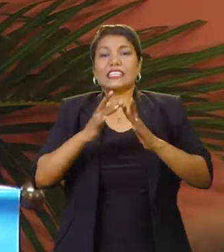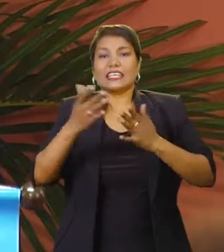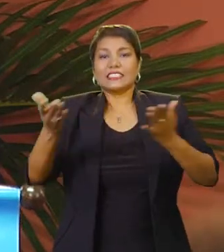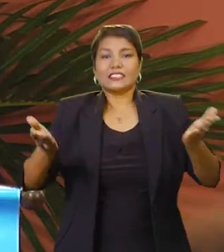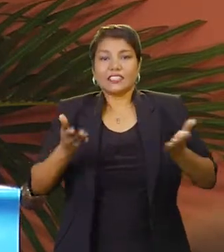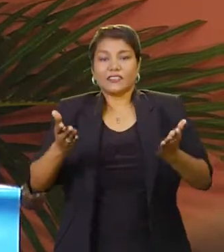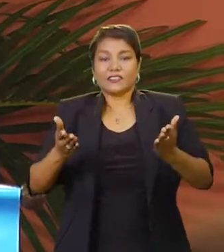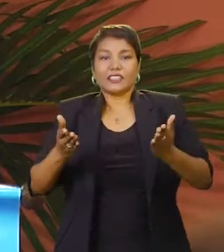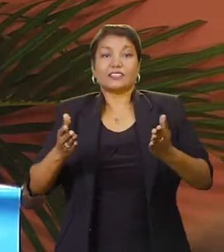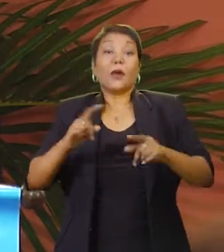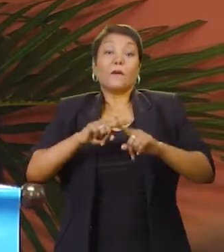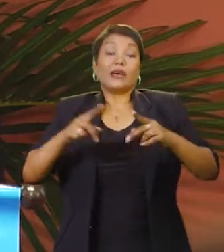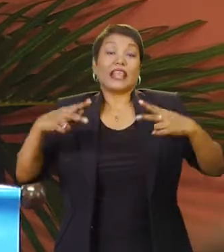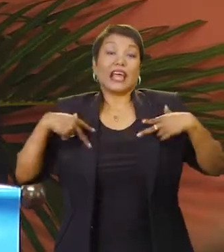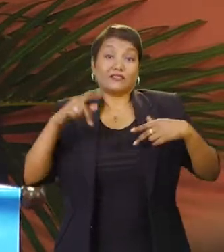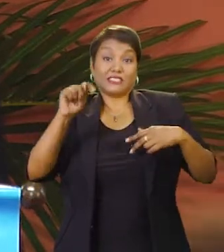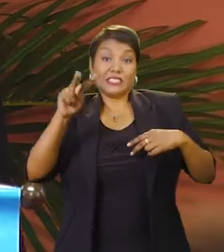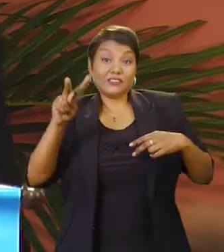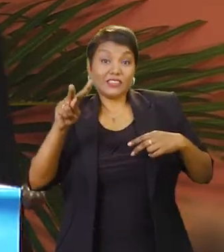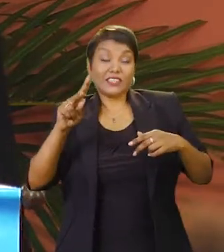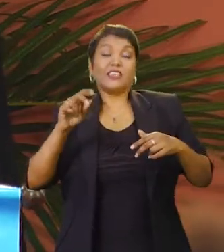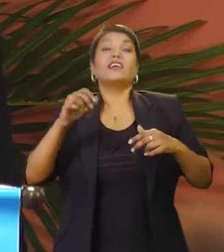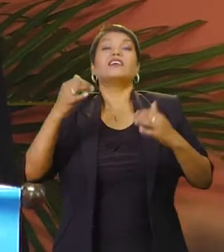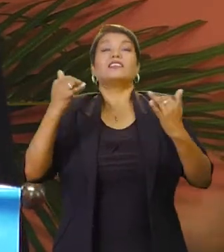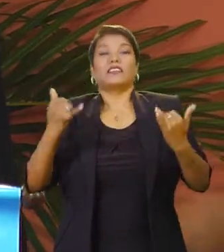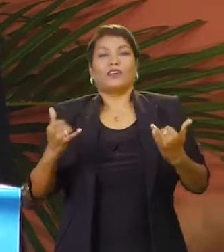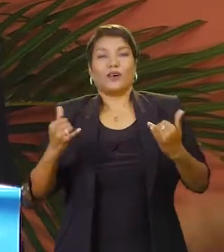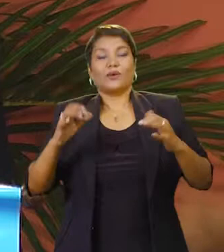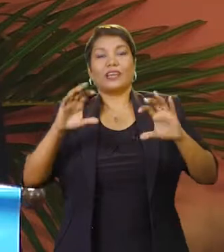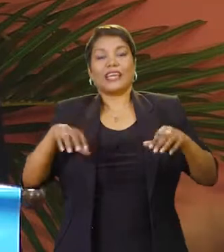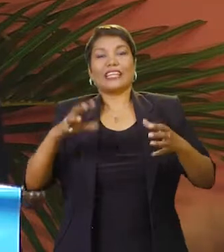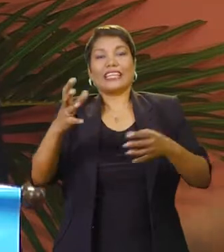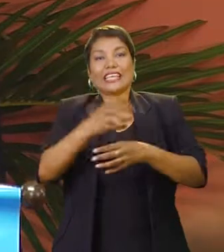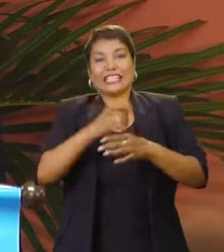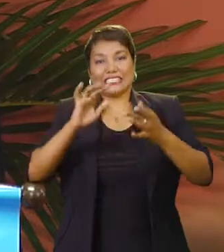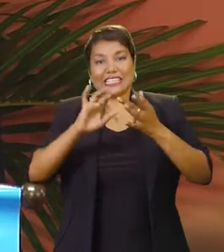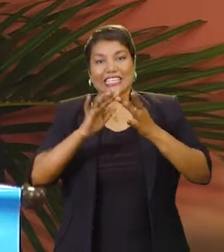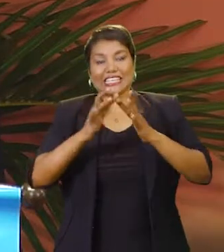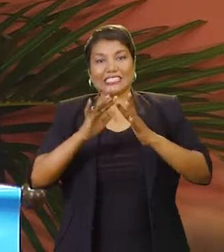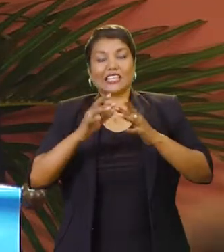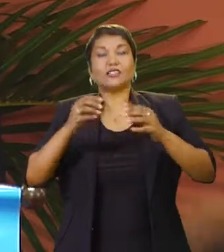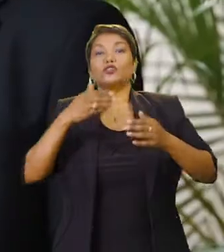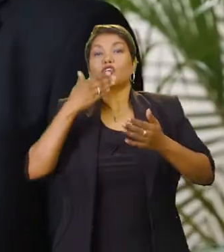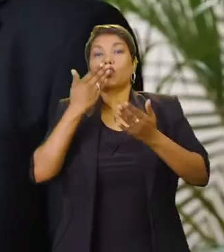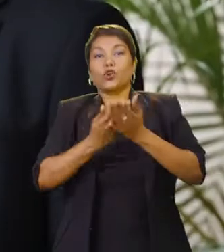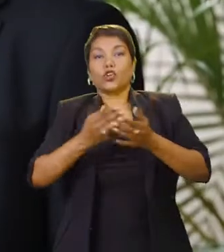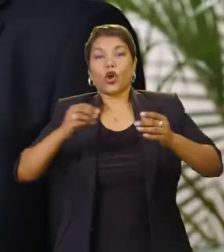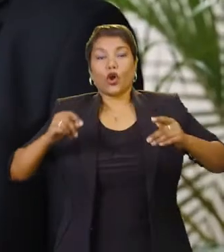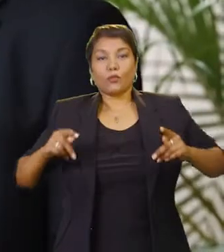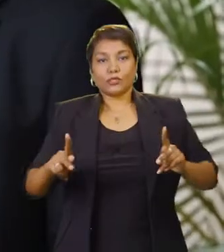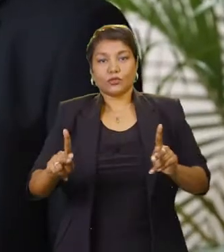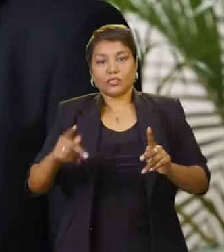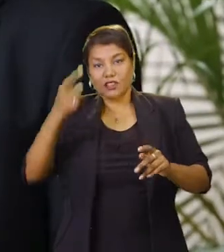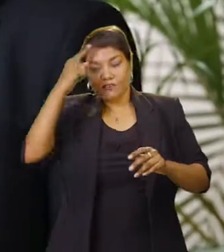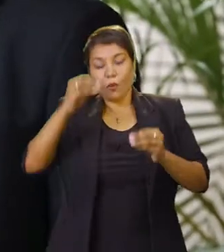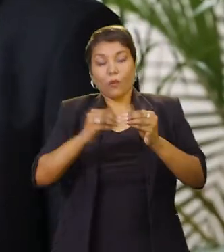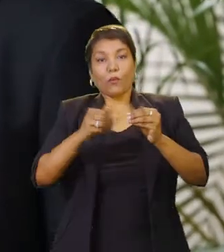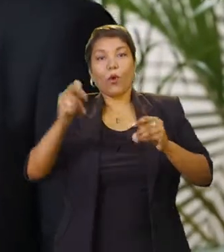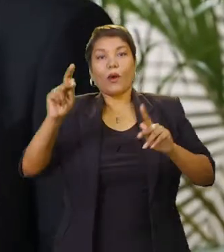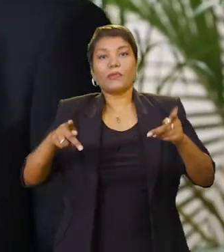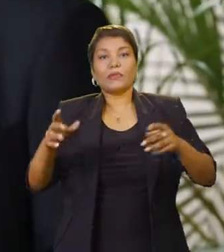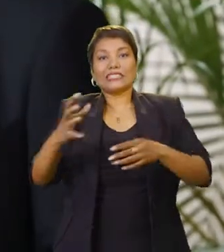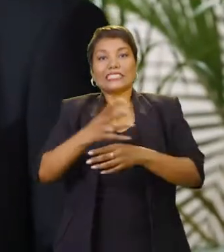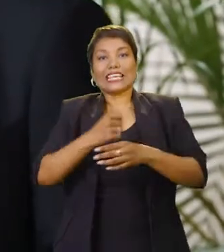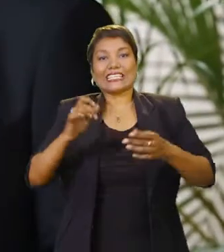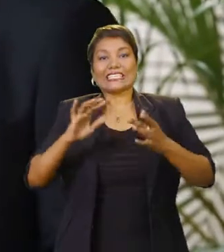and the propagation characteristics of the TV band, you have a nice opportunity to do just that. And that's